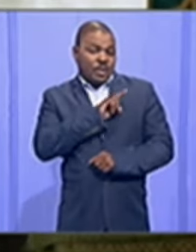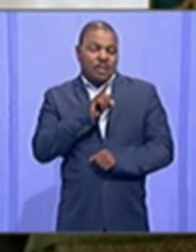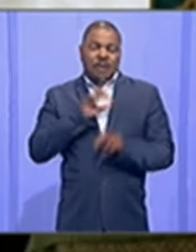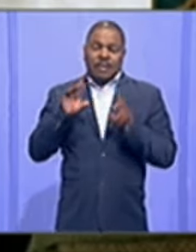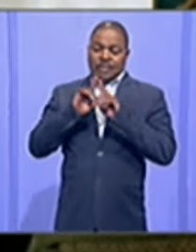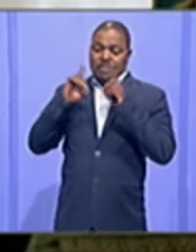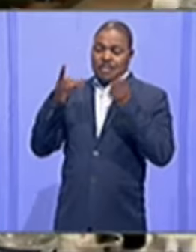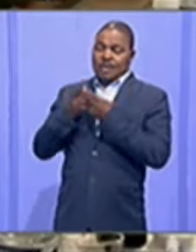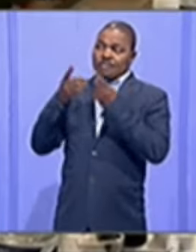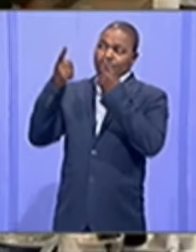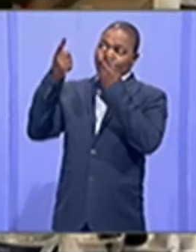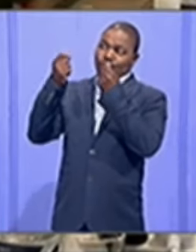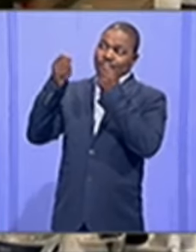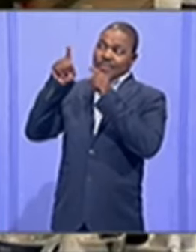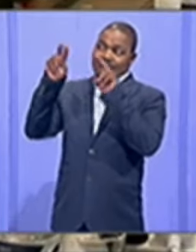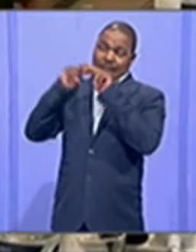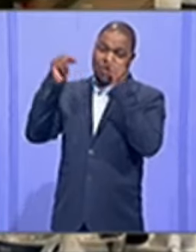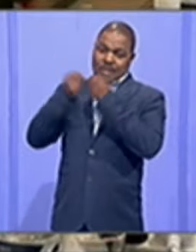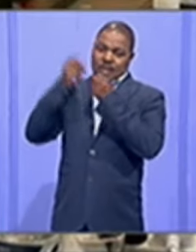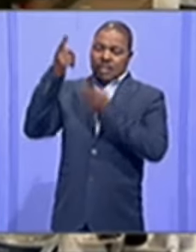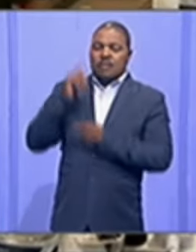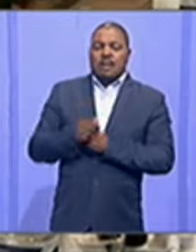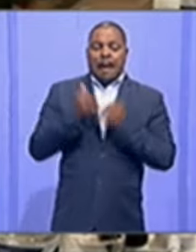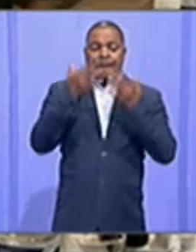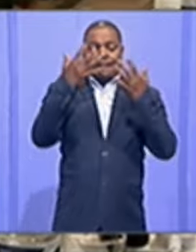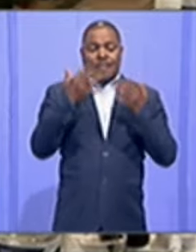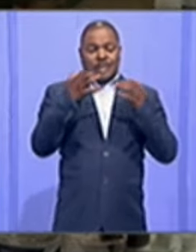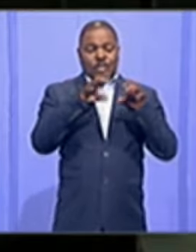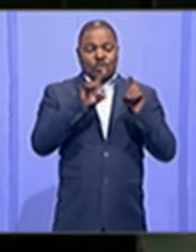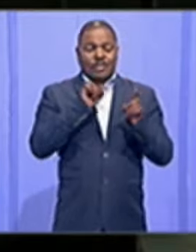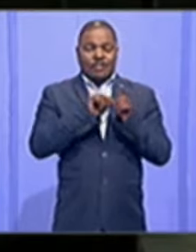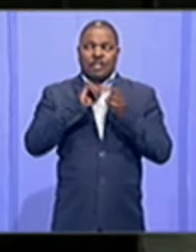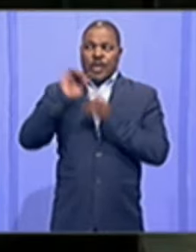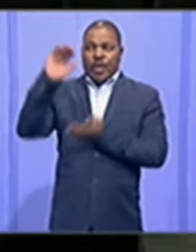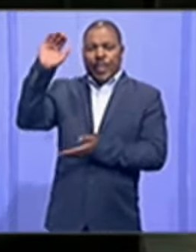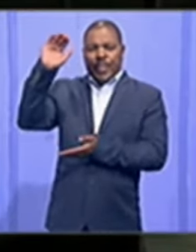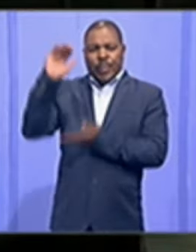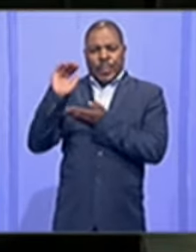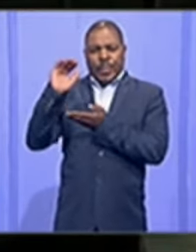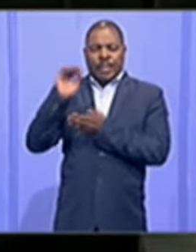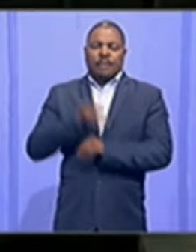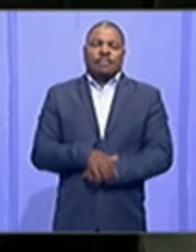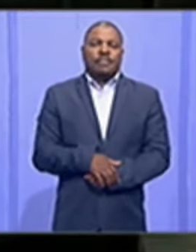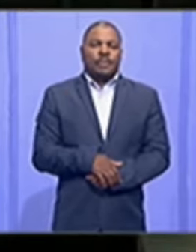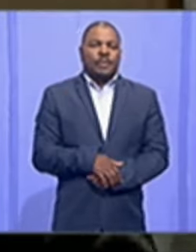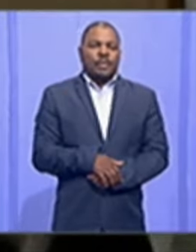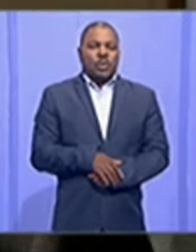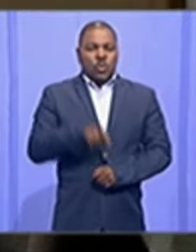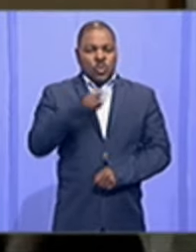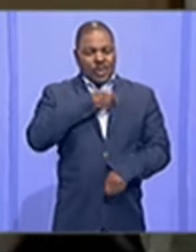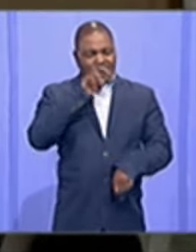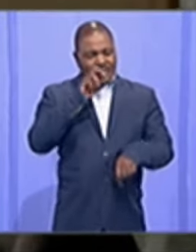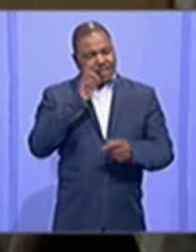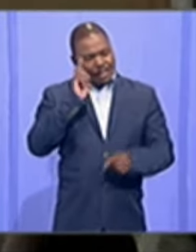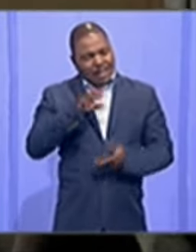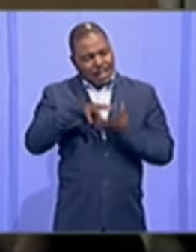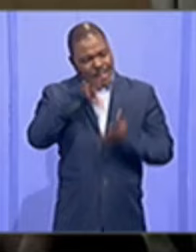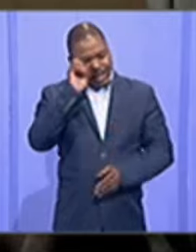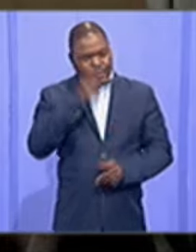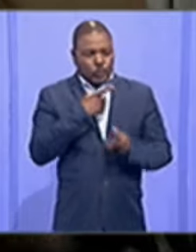la matlotlo la bosetšhaba le fokotse tekanyetso kabo mo lephateng la thuto. We have to learn to do more with